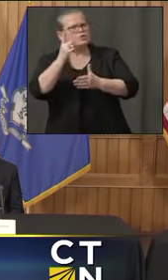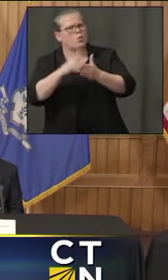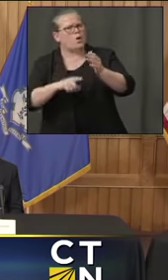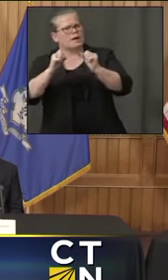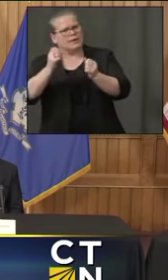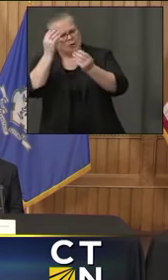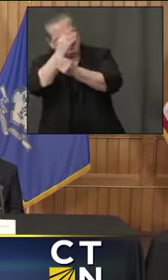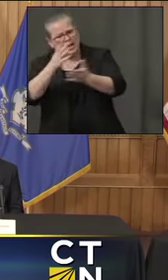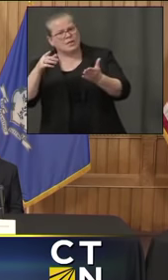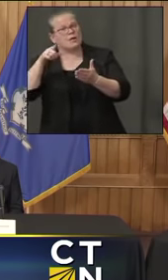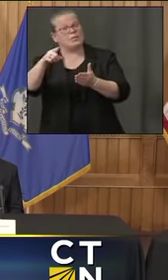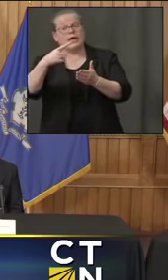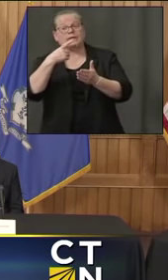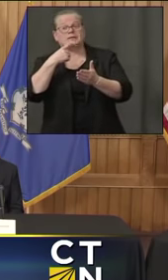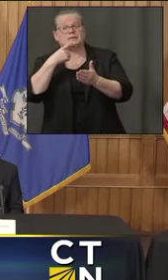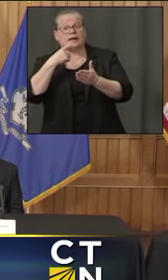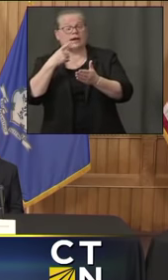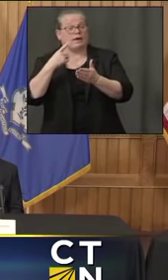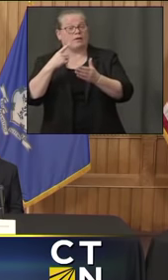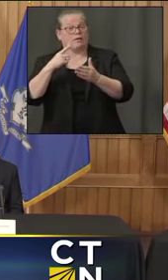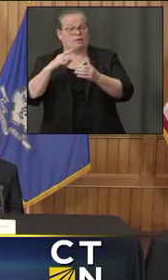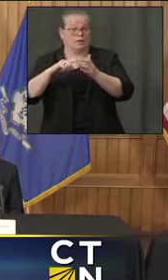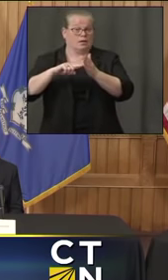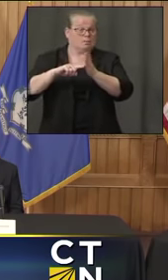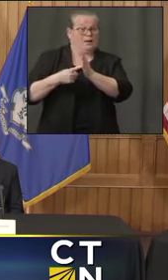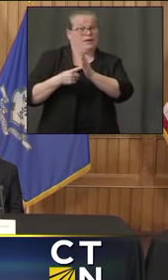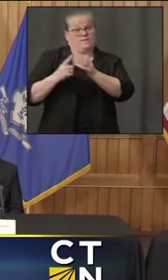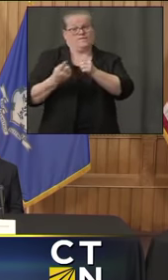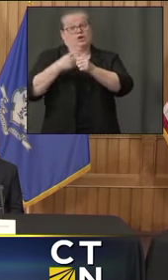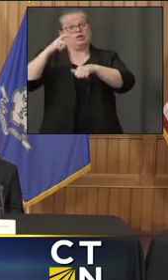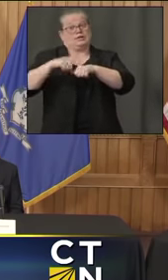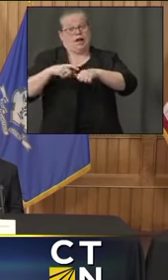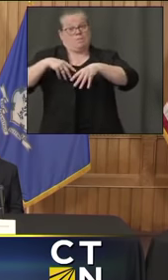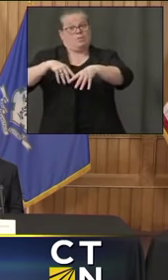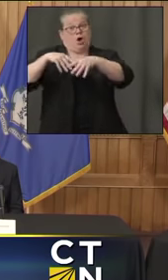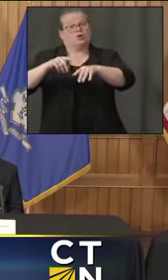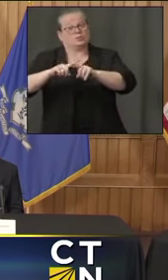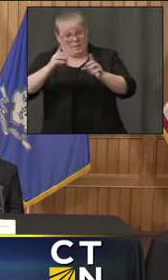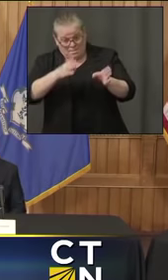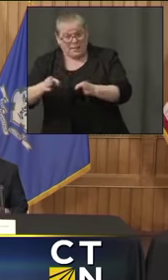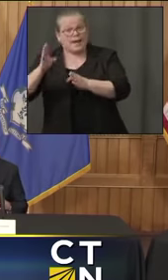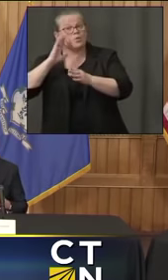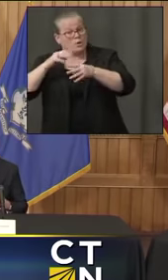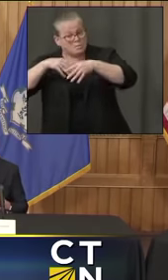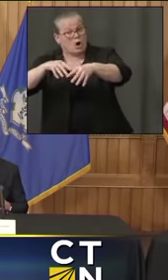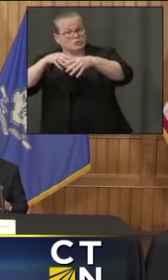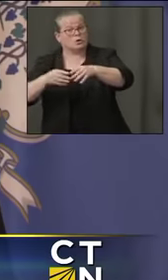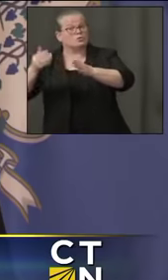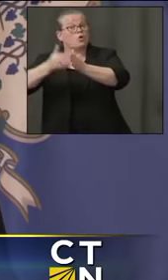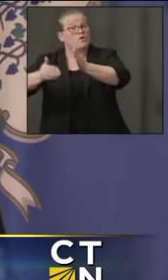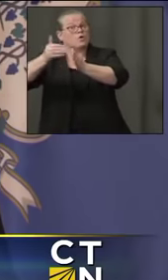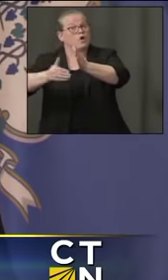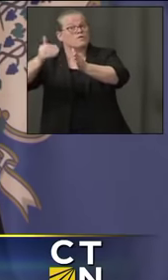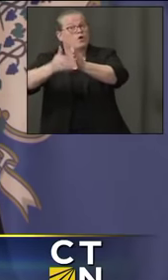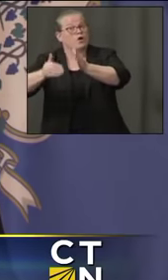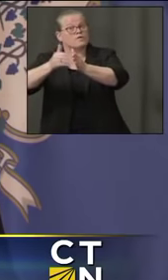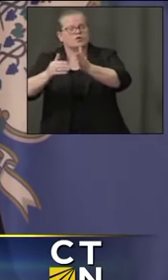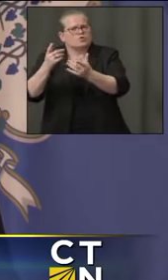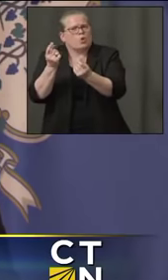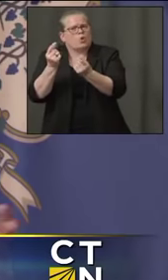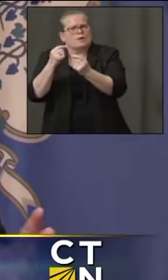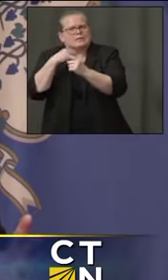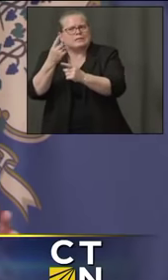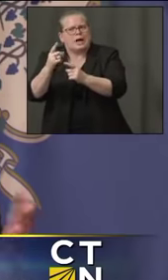march into something is done and addressed towards their community. I think I've tried to describe a lot is being